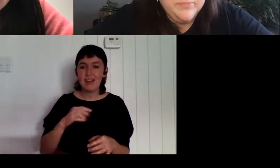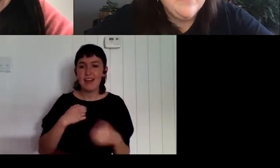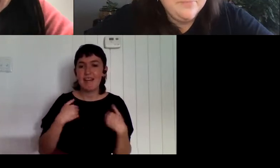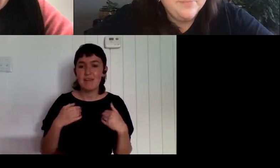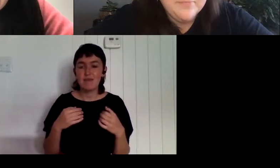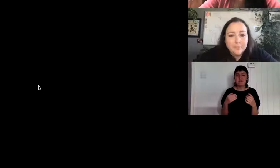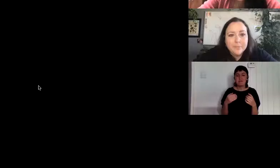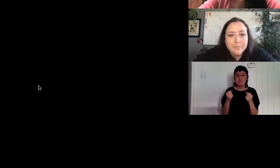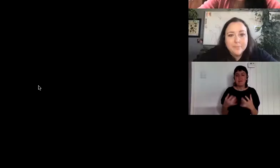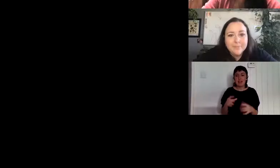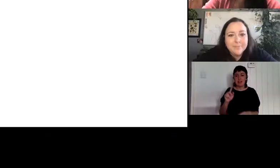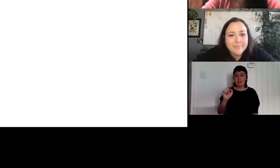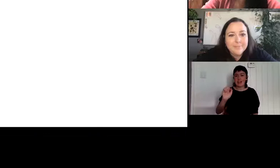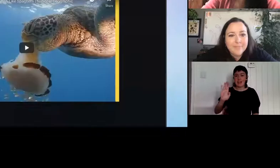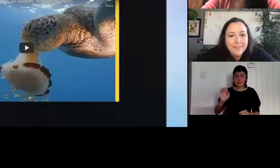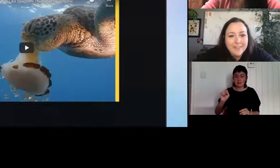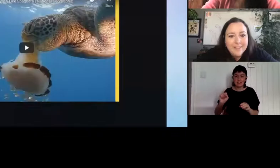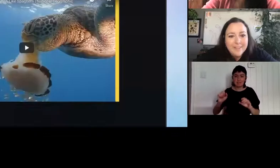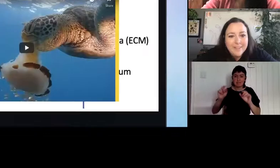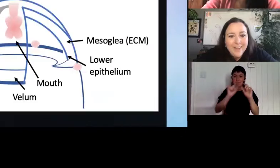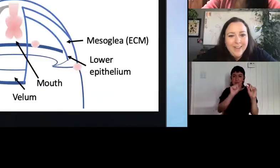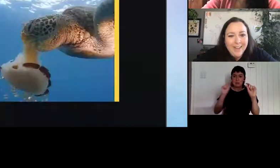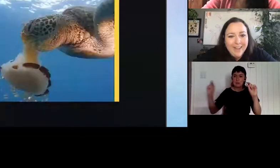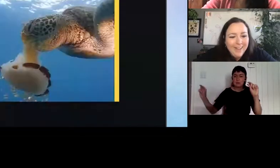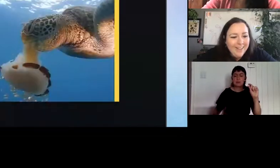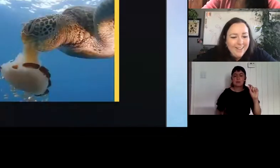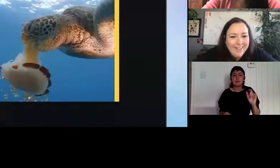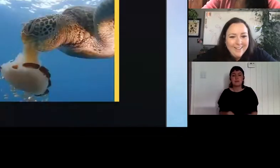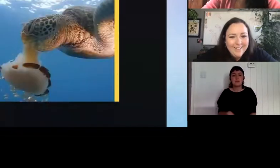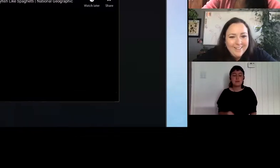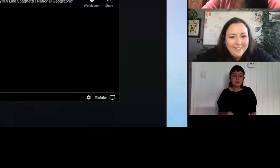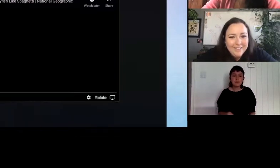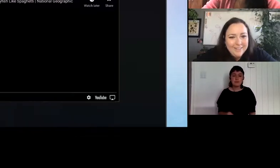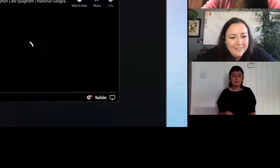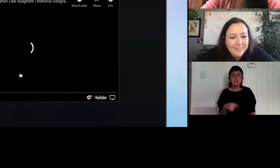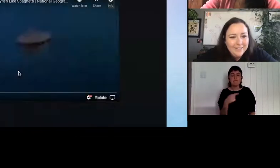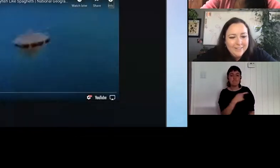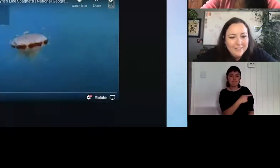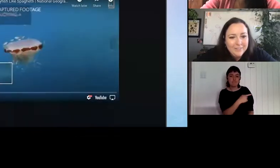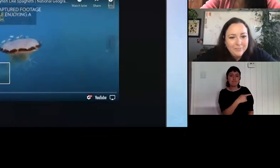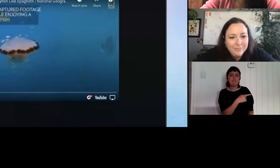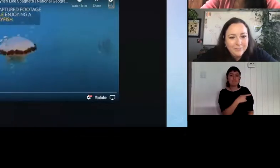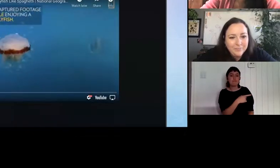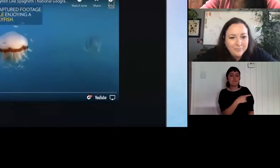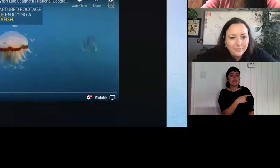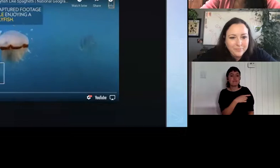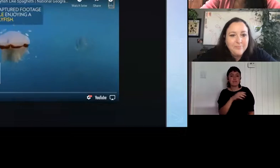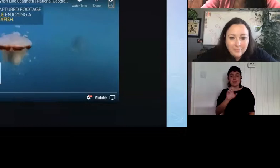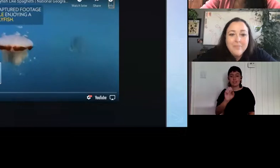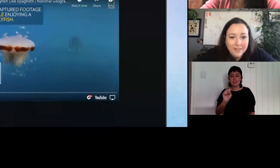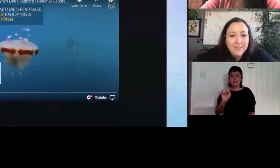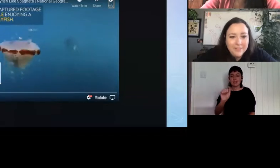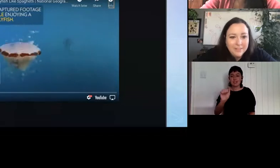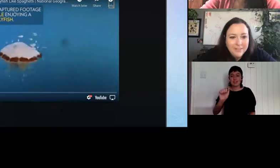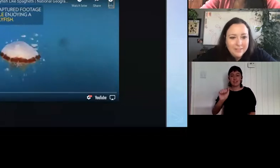it is this one. So let's go whoop. Yes. So here is this guy. Sea turtles eat jellyfish.